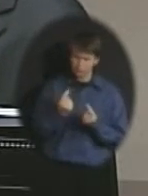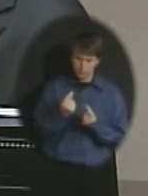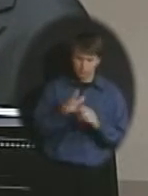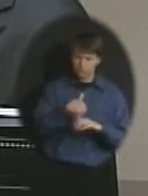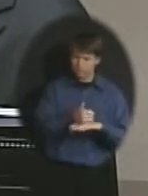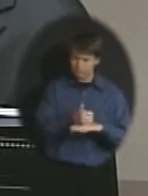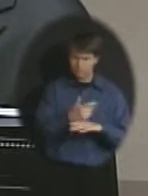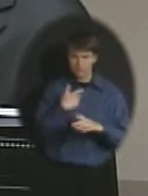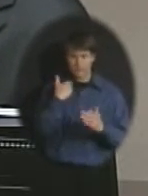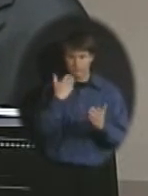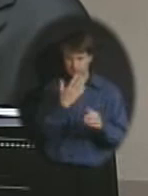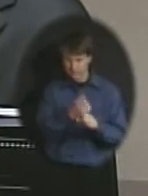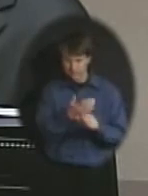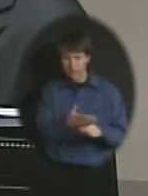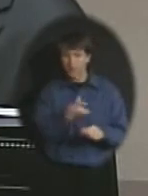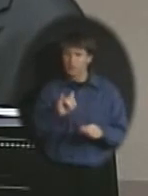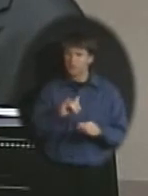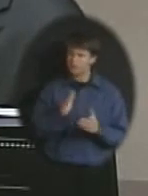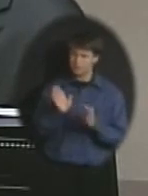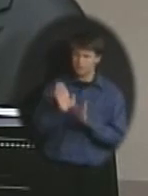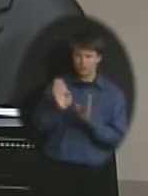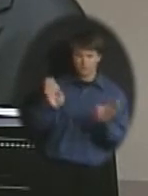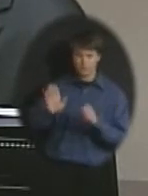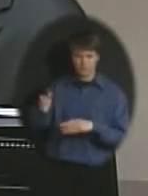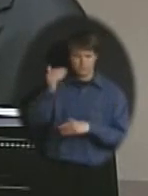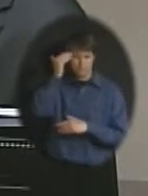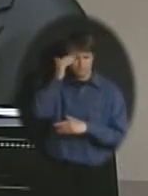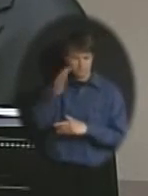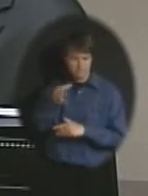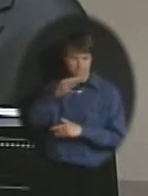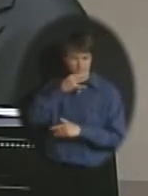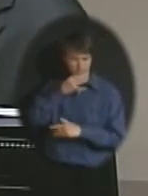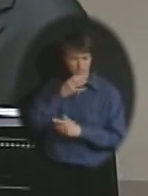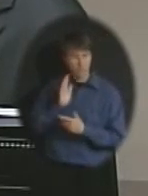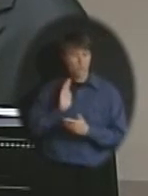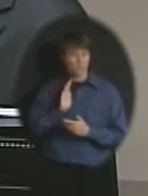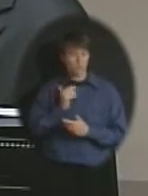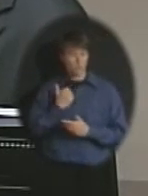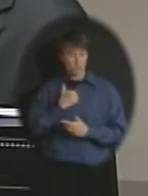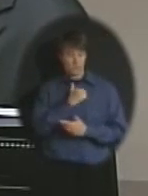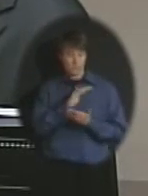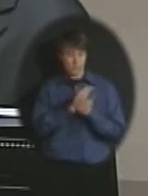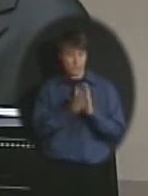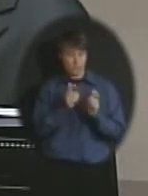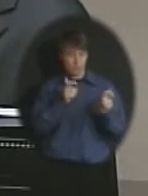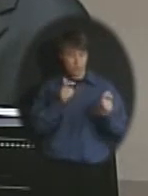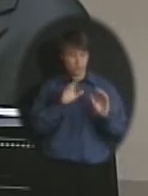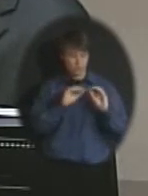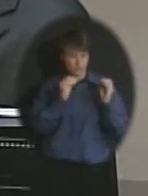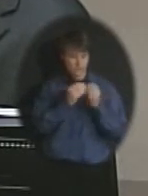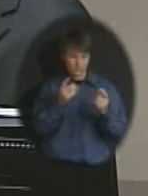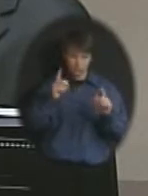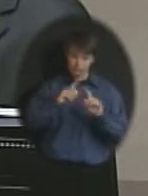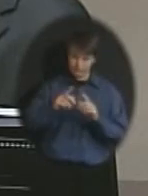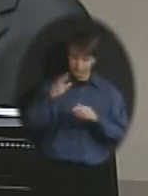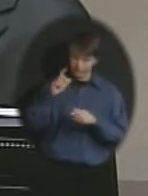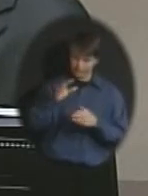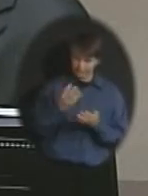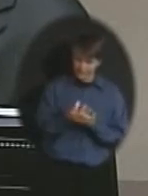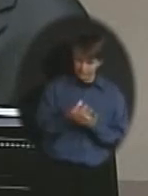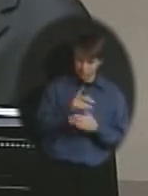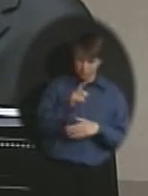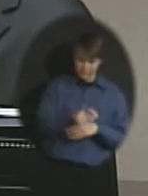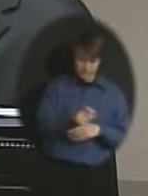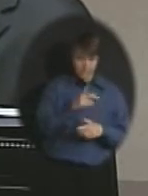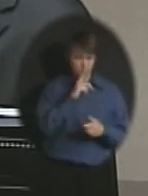there. And just a general expertise. We've become a large organization with differing financial needs, and